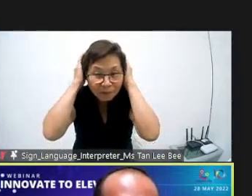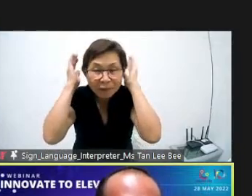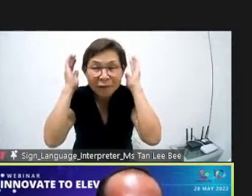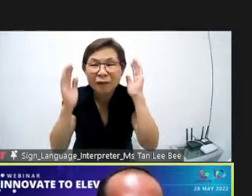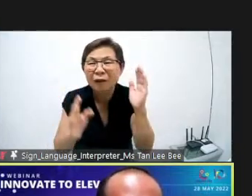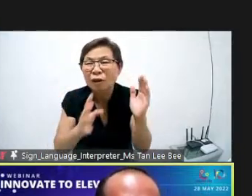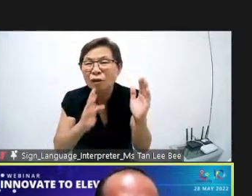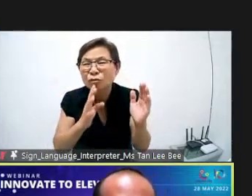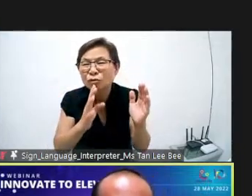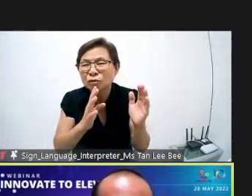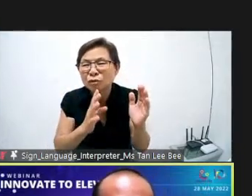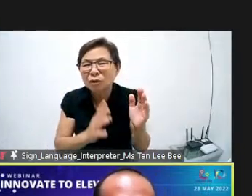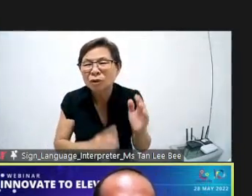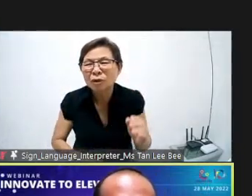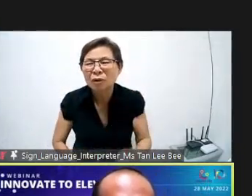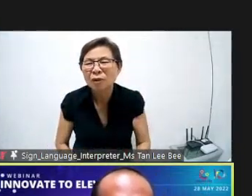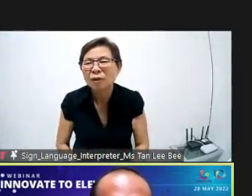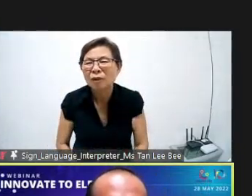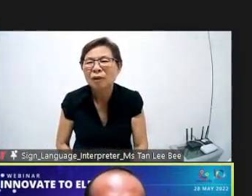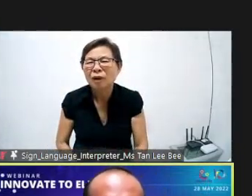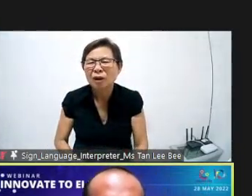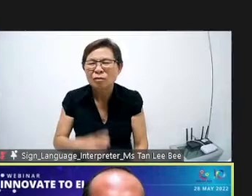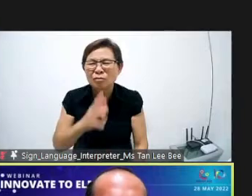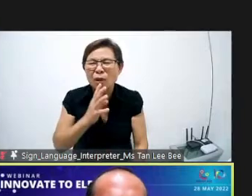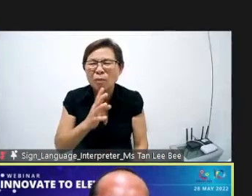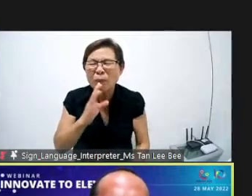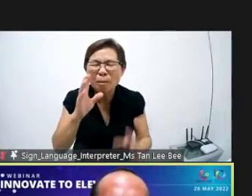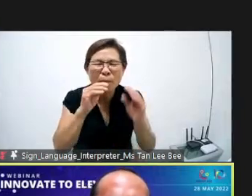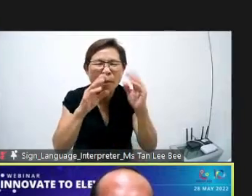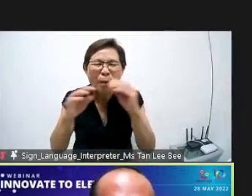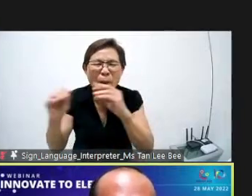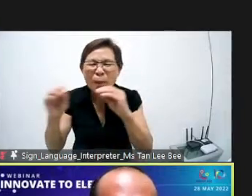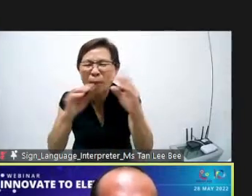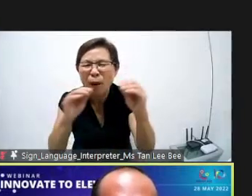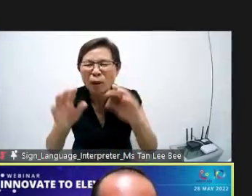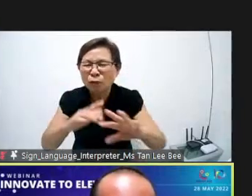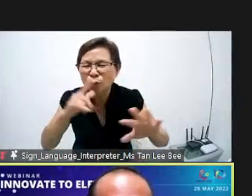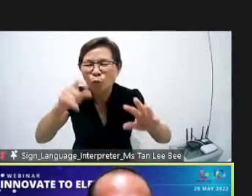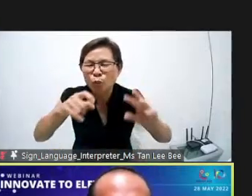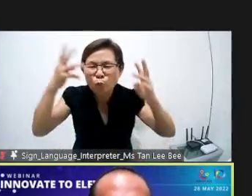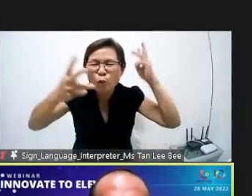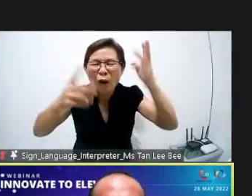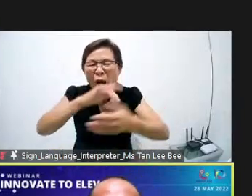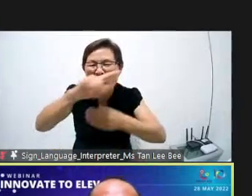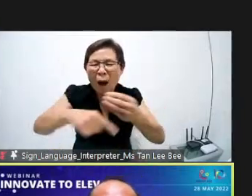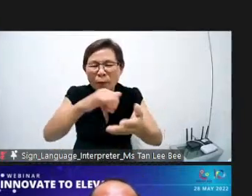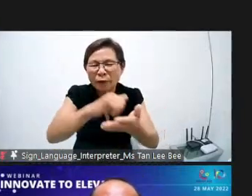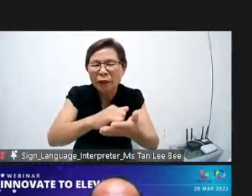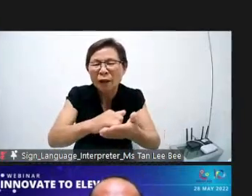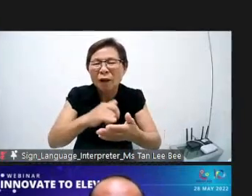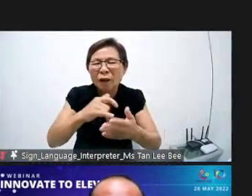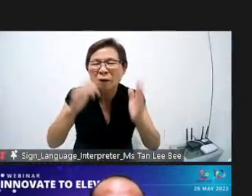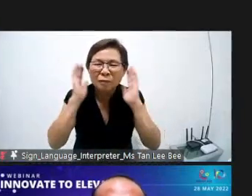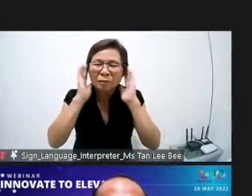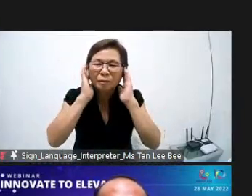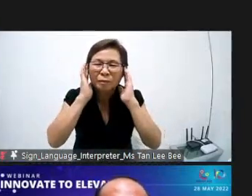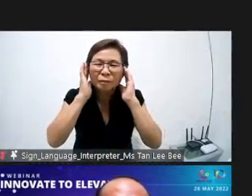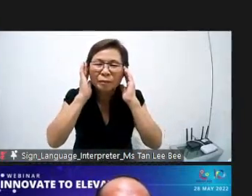talk too much for us. Why are you doing this or like blah blah blah blah blah? So don't worry about it. Deaf your ear. Yeah. And